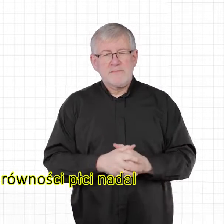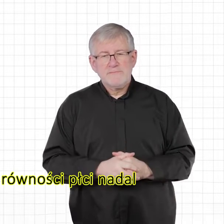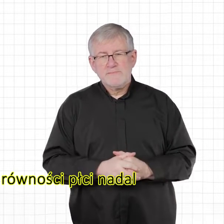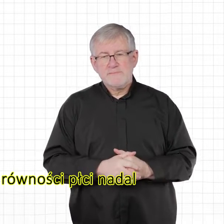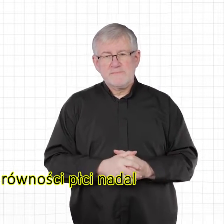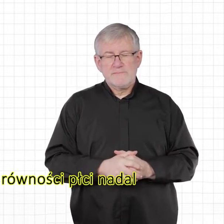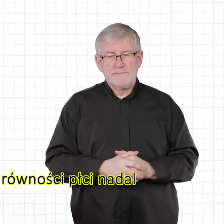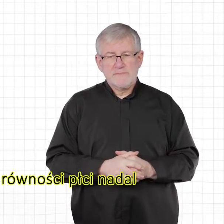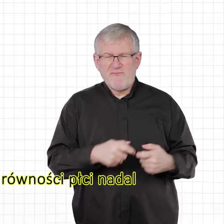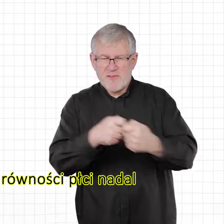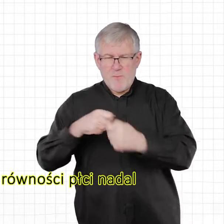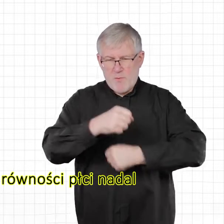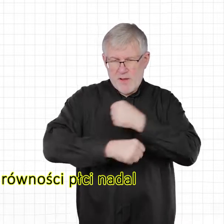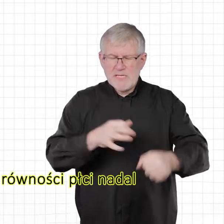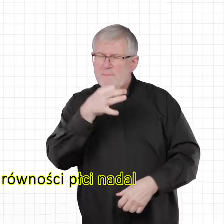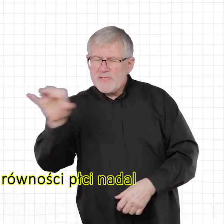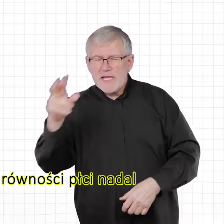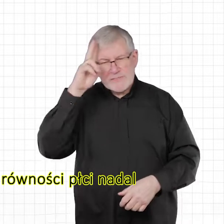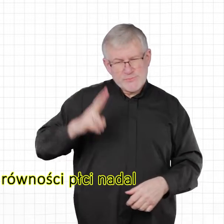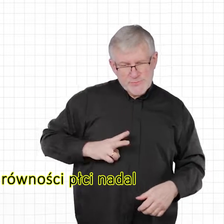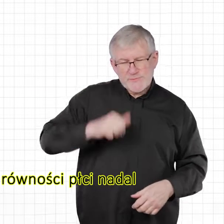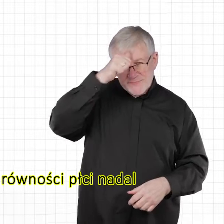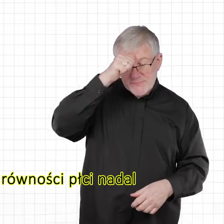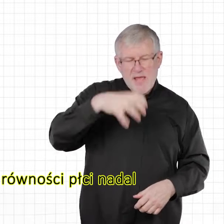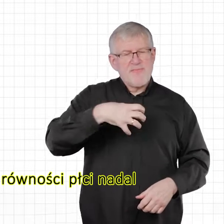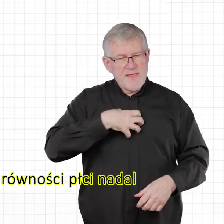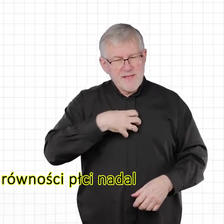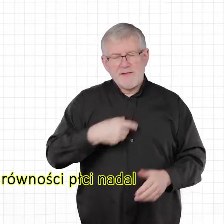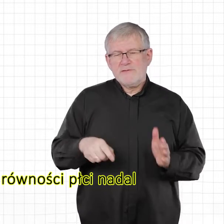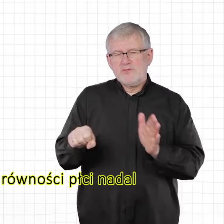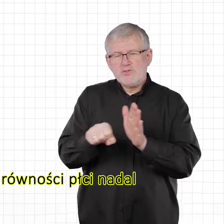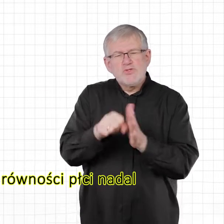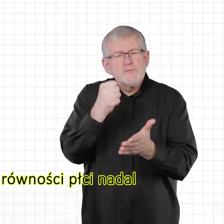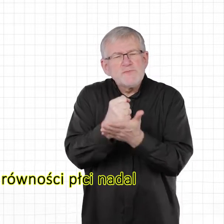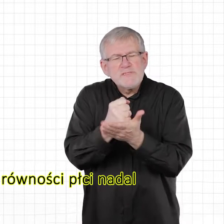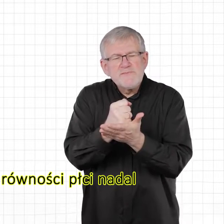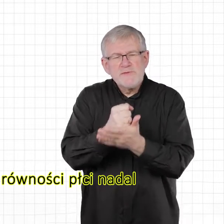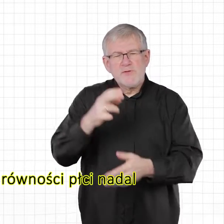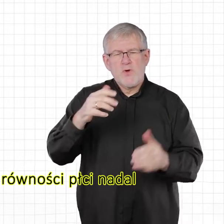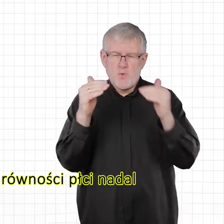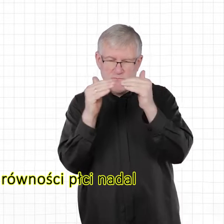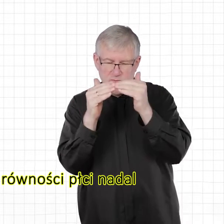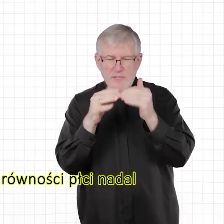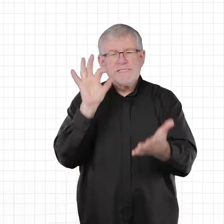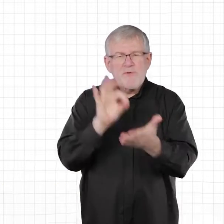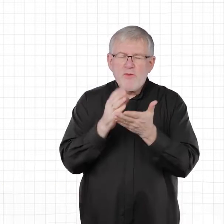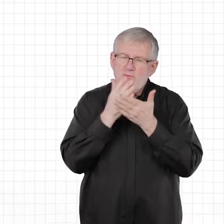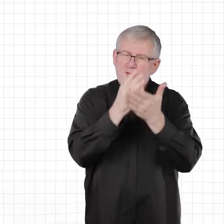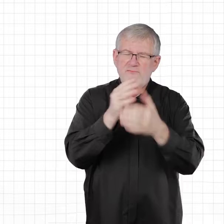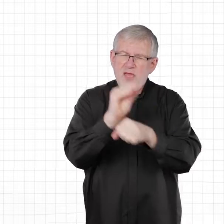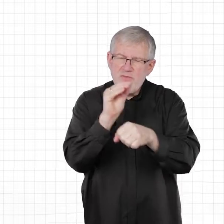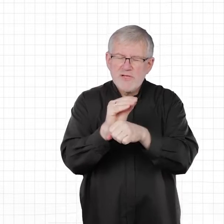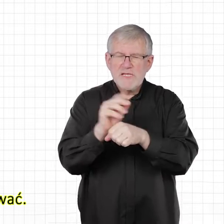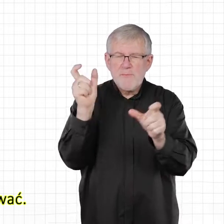still needed, and therefore efforts towards gender equality continue to be a priority." And this